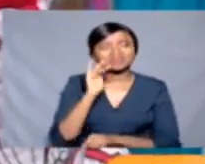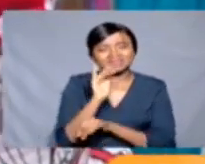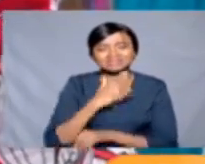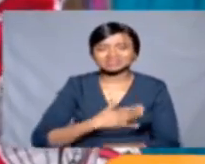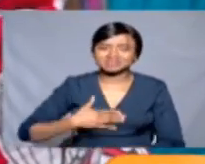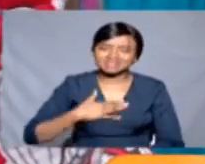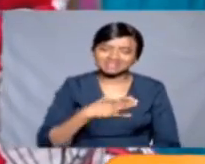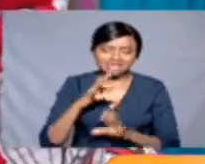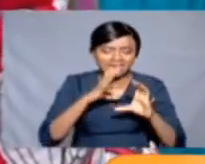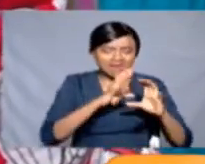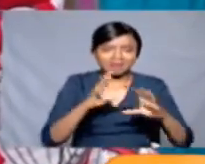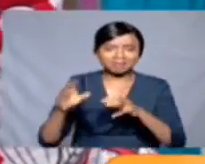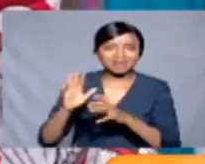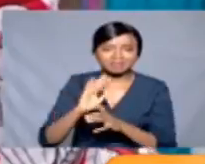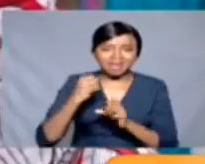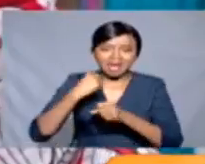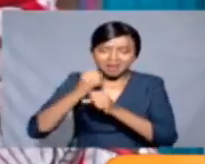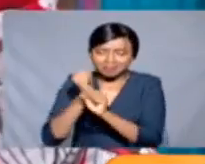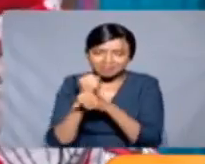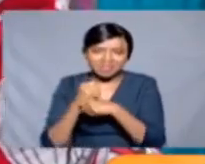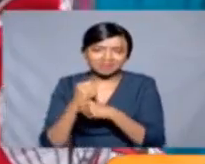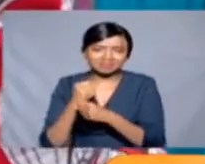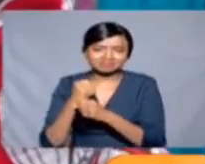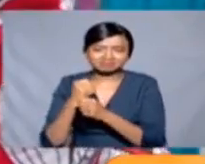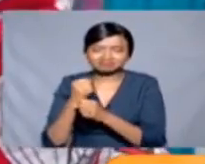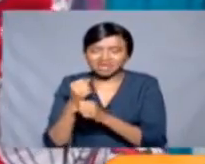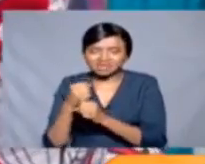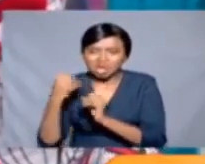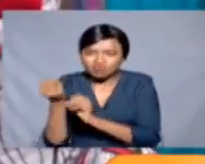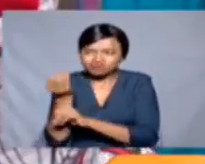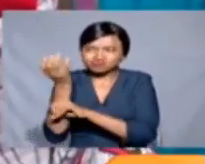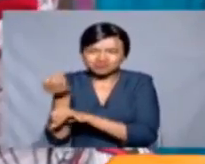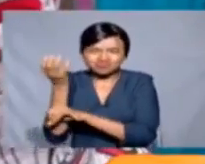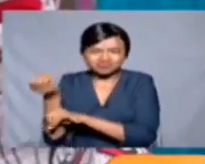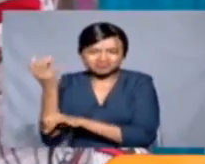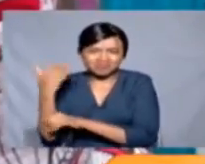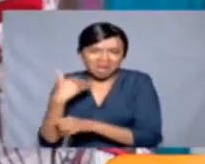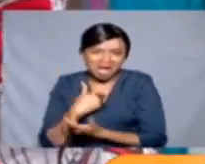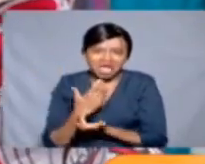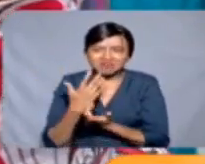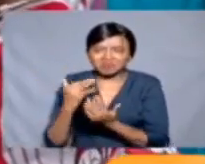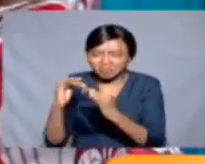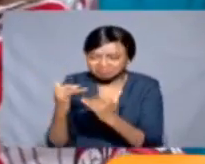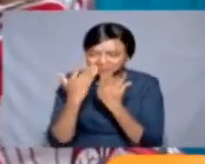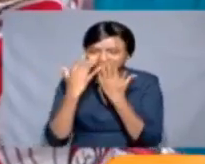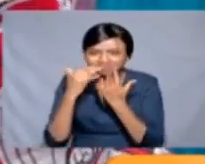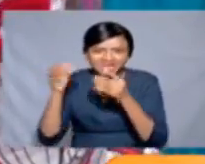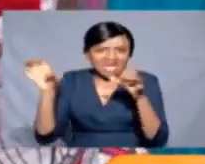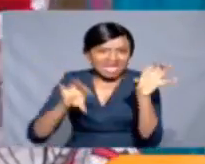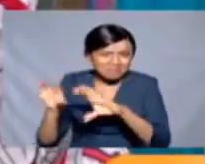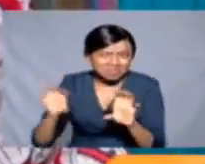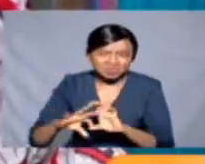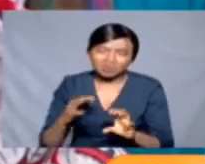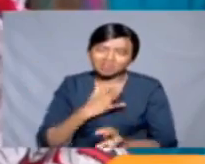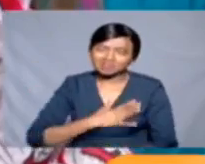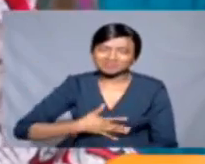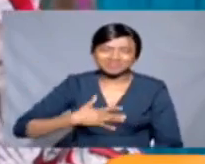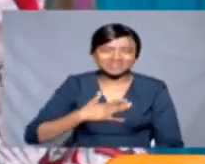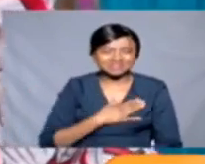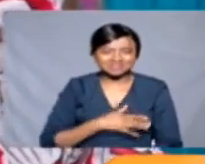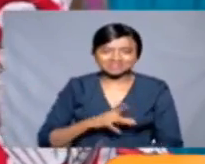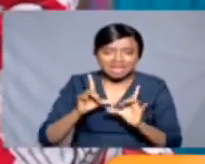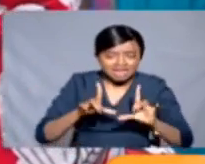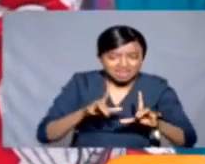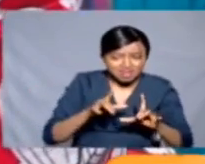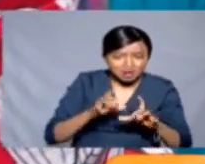hizo zenye zinatoa ma moshi hivo na vitu za maarufu kama ma chemicals ziziekwe karibu na